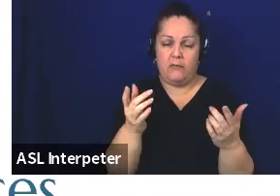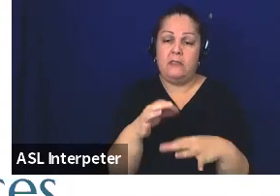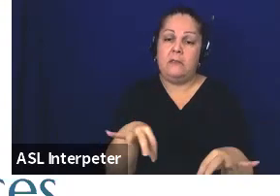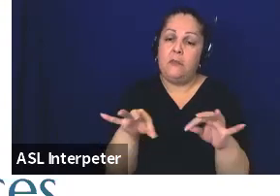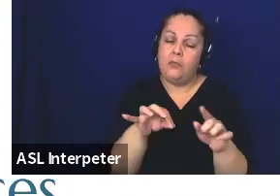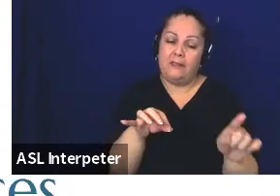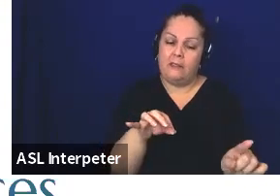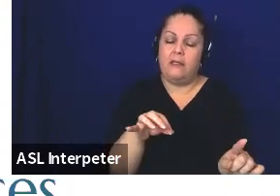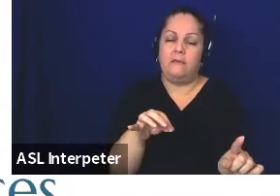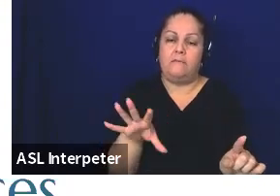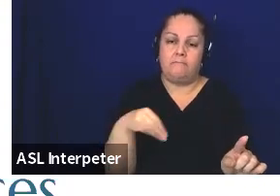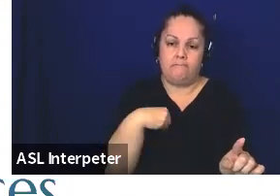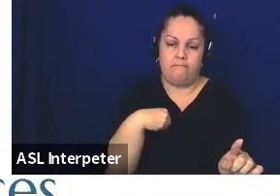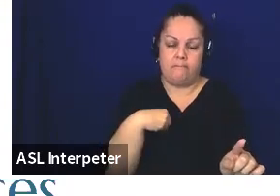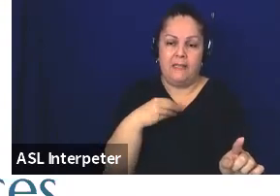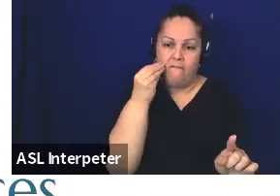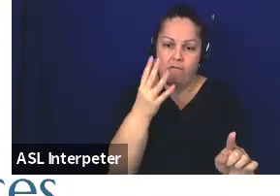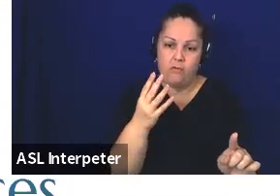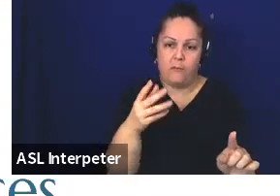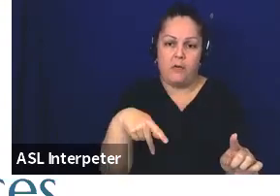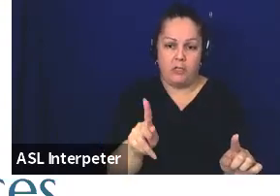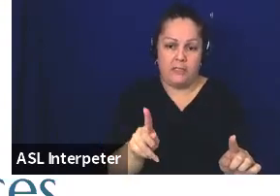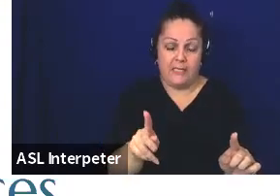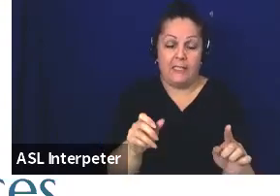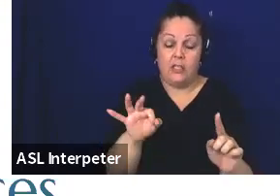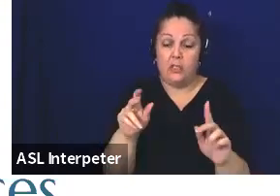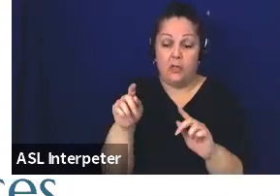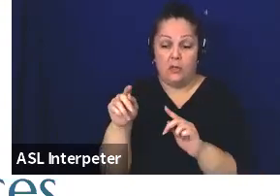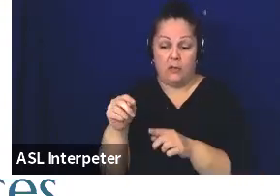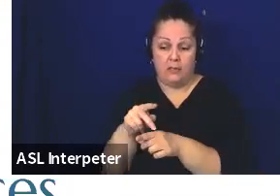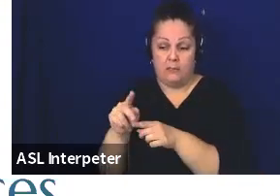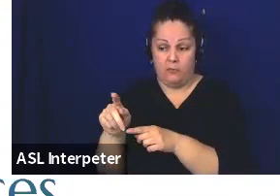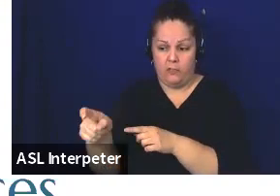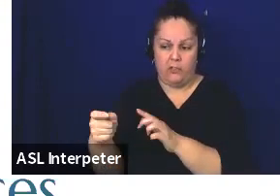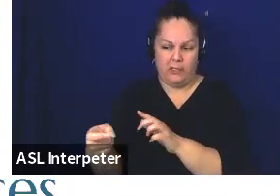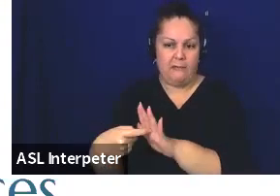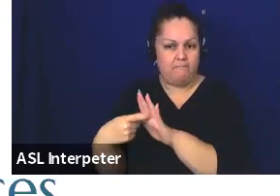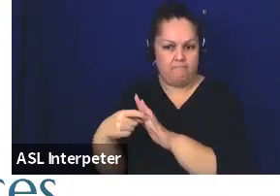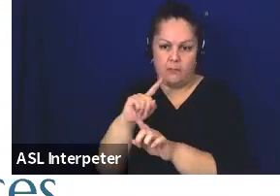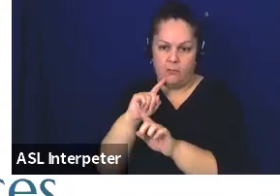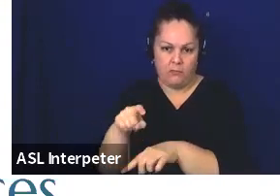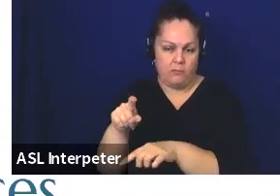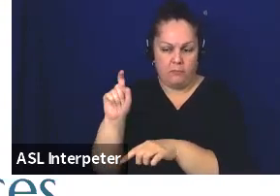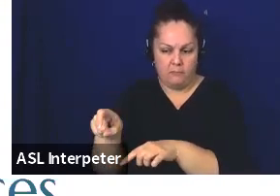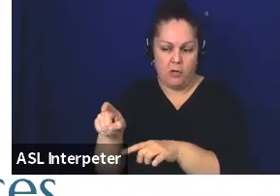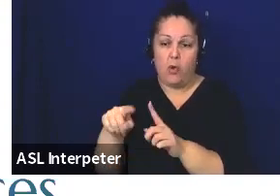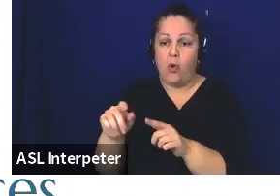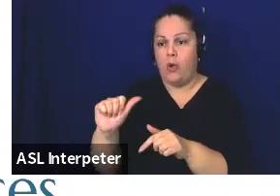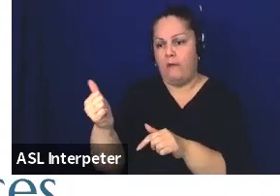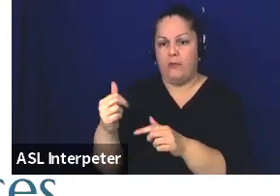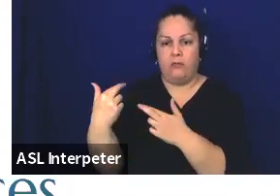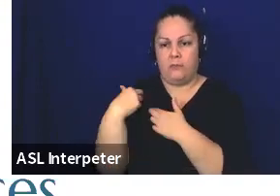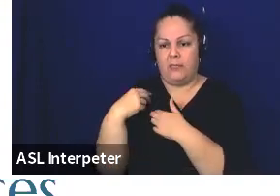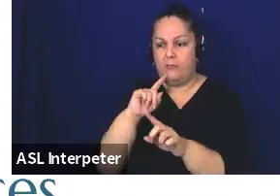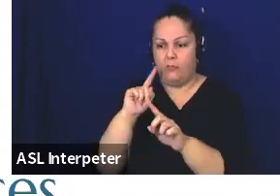these individuals in crisis. That is, if you're a stakeholder who is a mandated reporter or have any other reporting